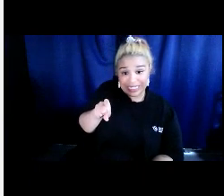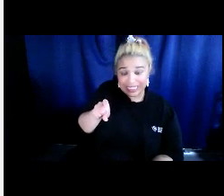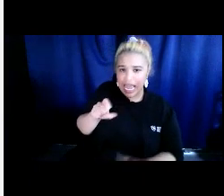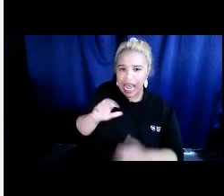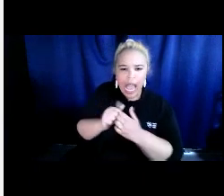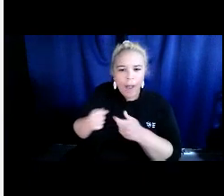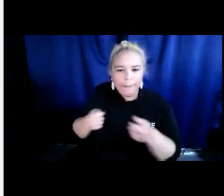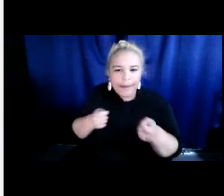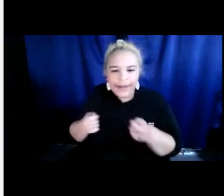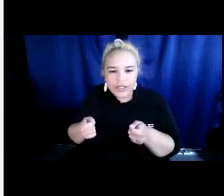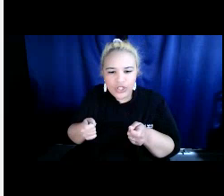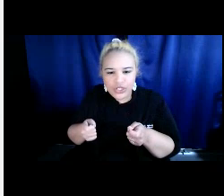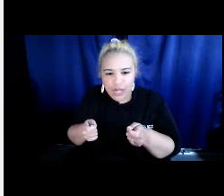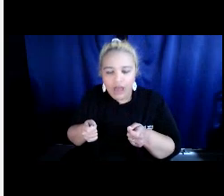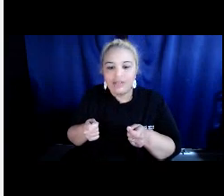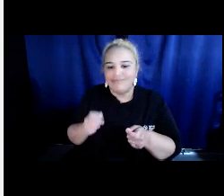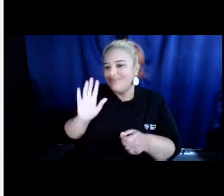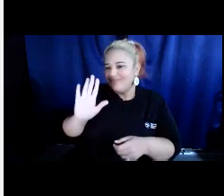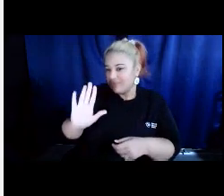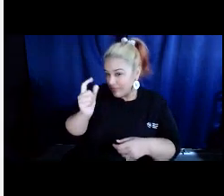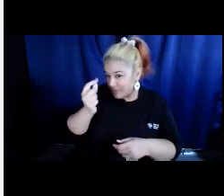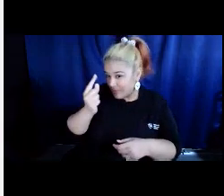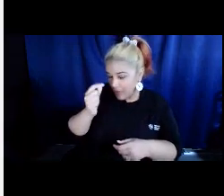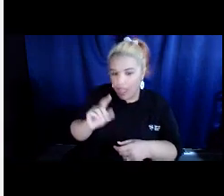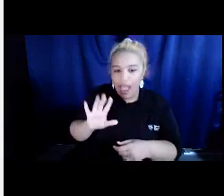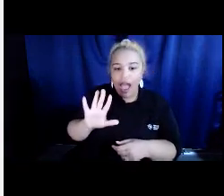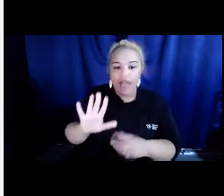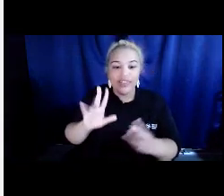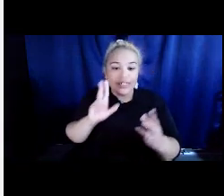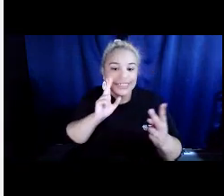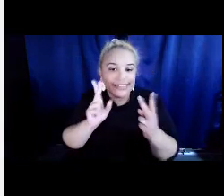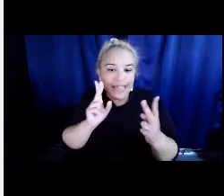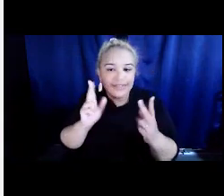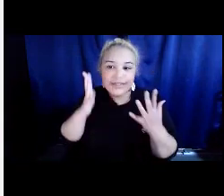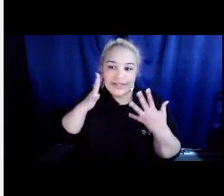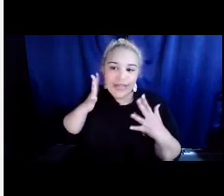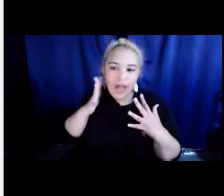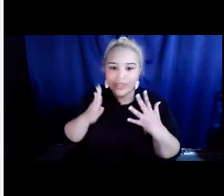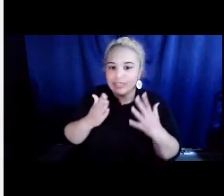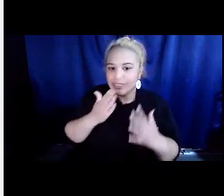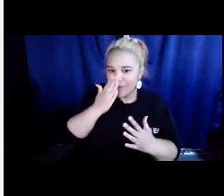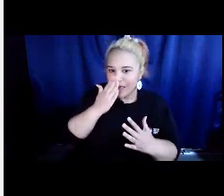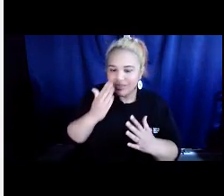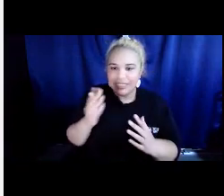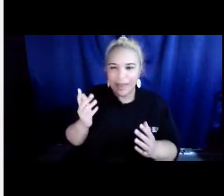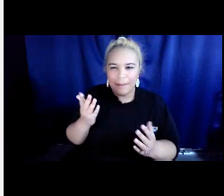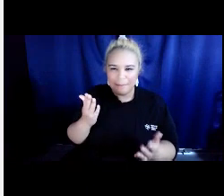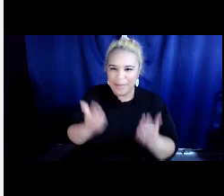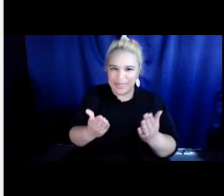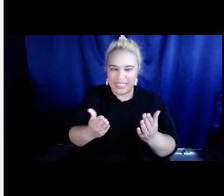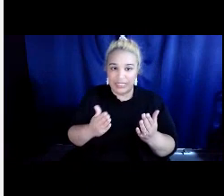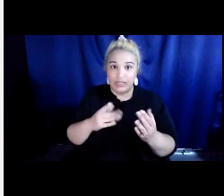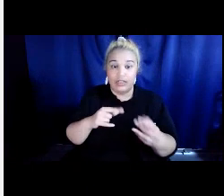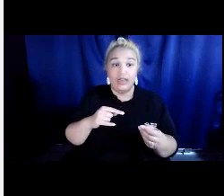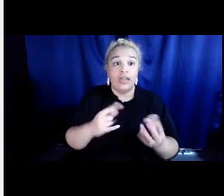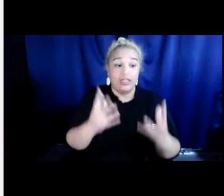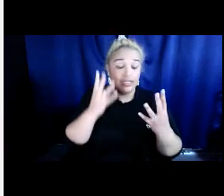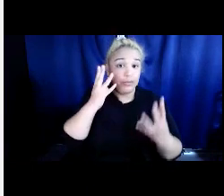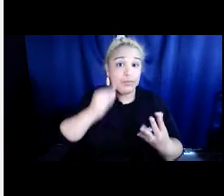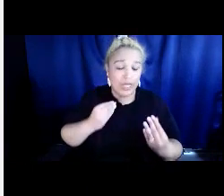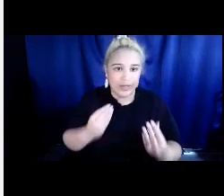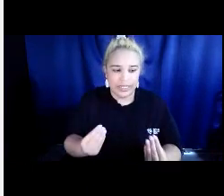and smells to participate in activities and experiences. While some individuals may seek out sensory input, others may avoid